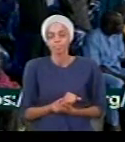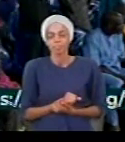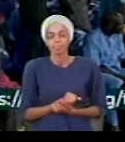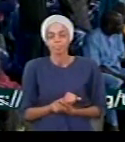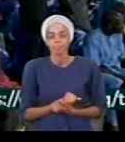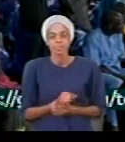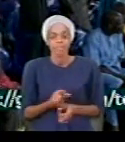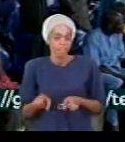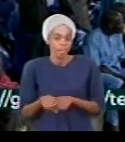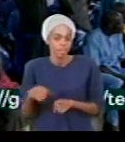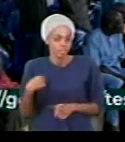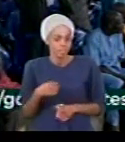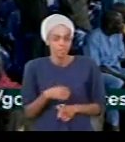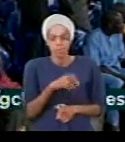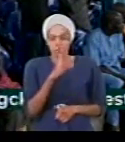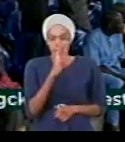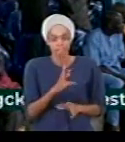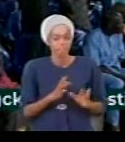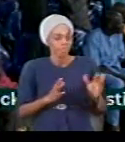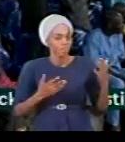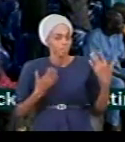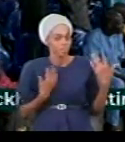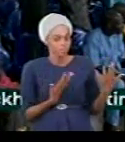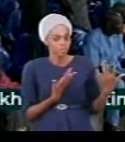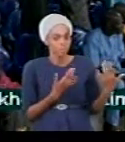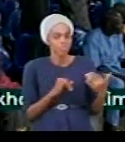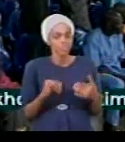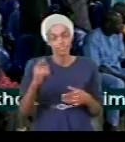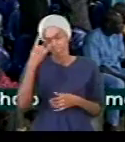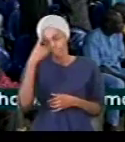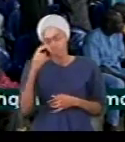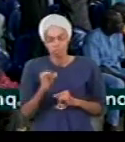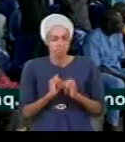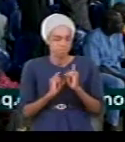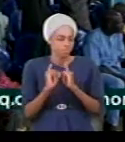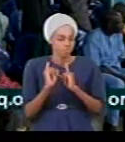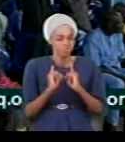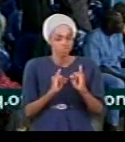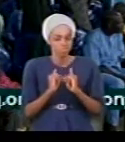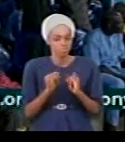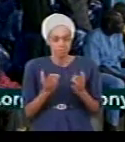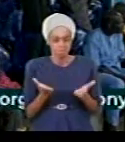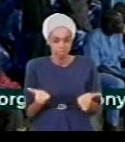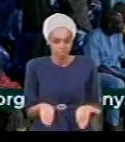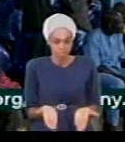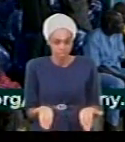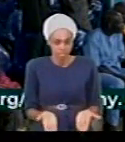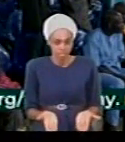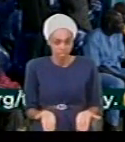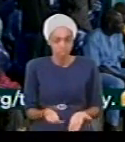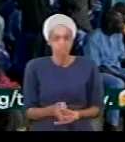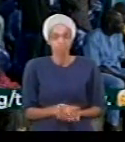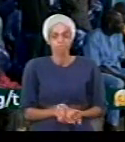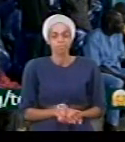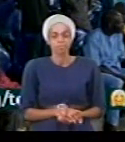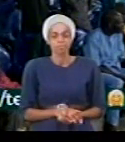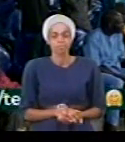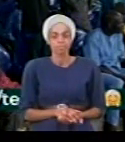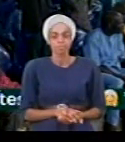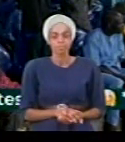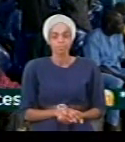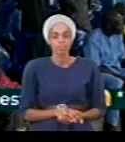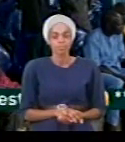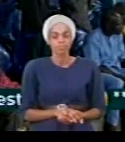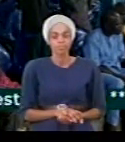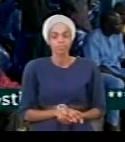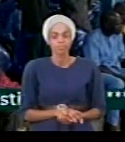interview at the Alpha location here, We're told that we're taking a